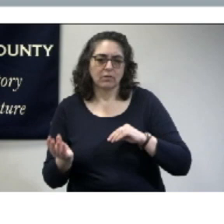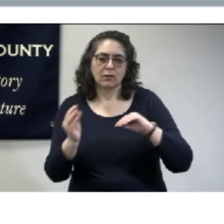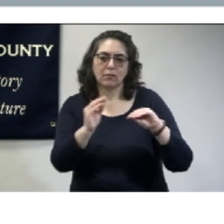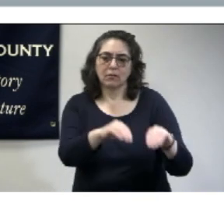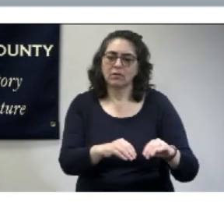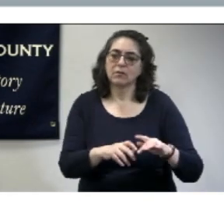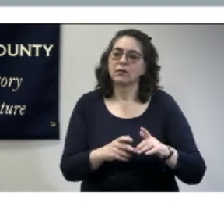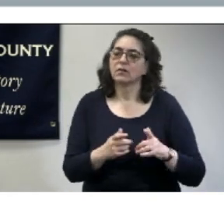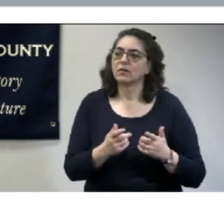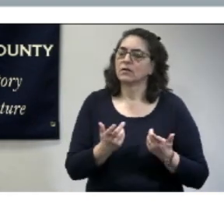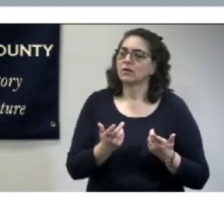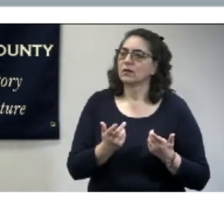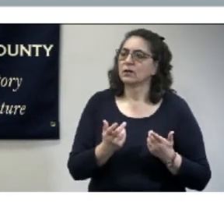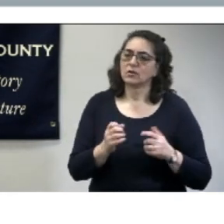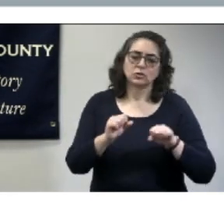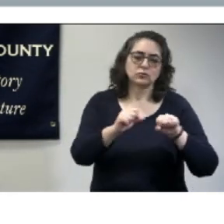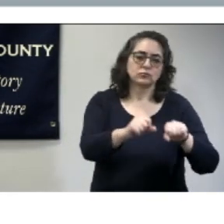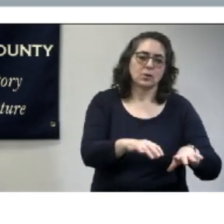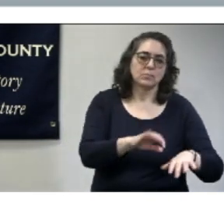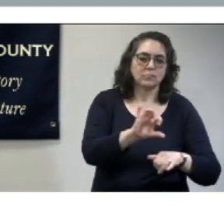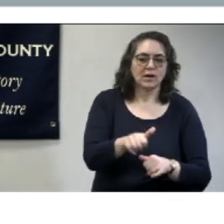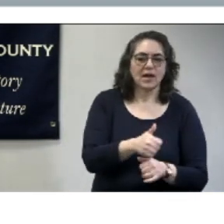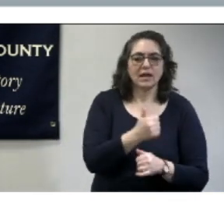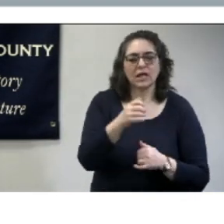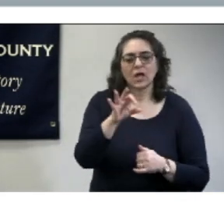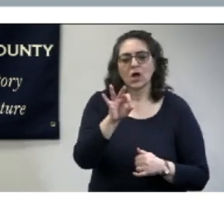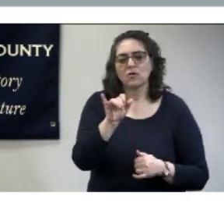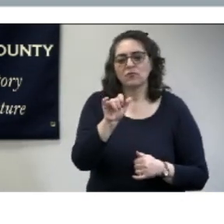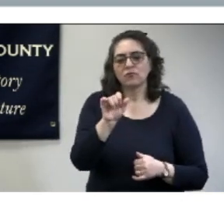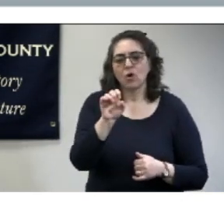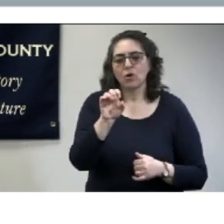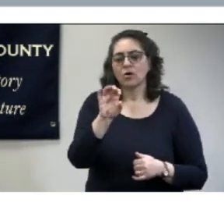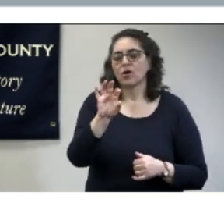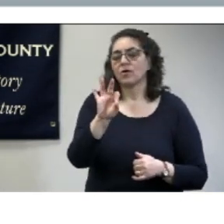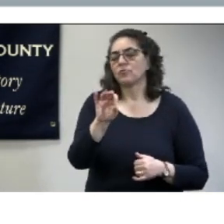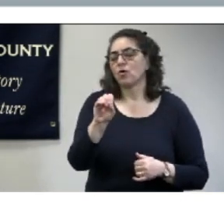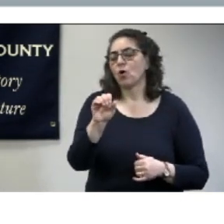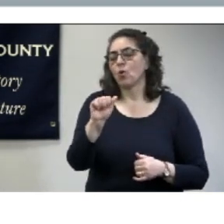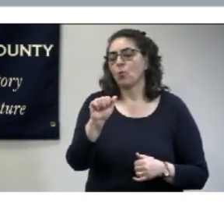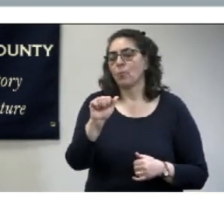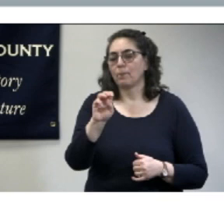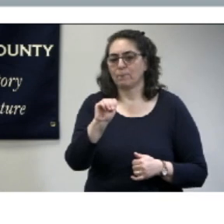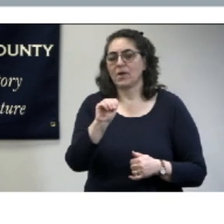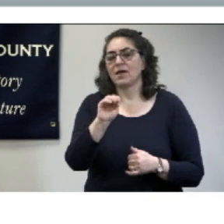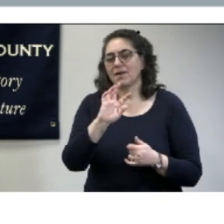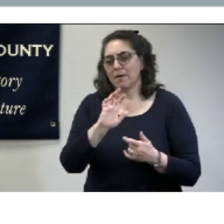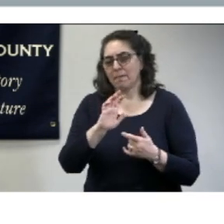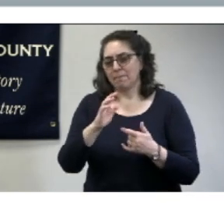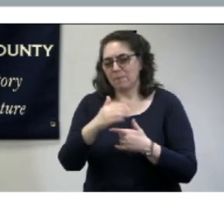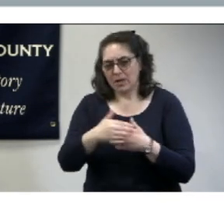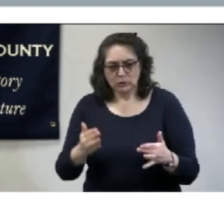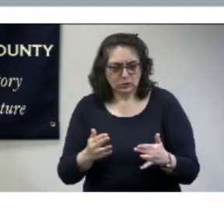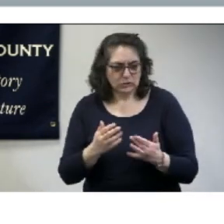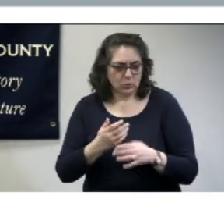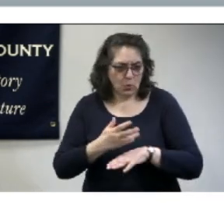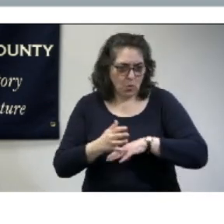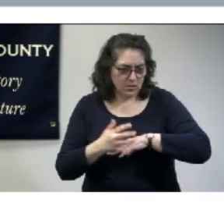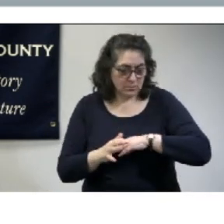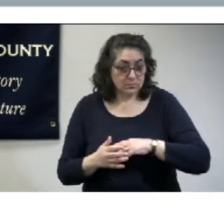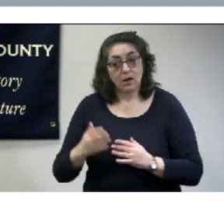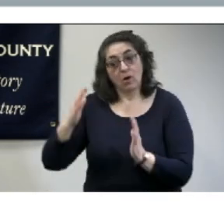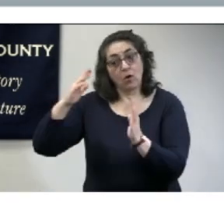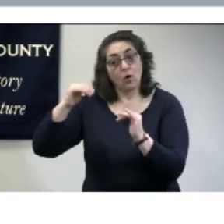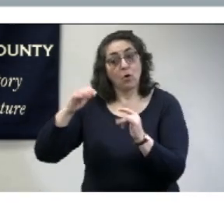to drop off any foam packaging waste. And hopefully in the springtime